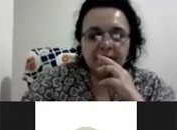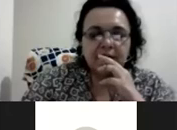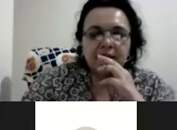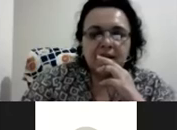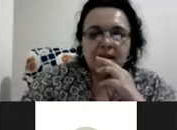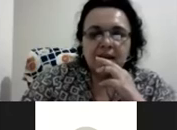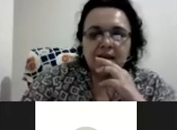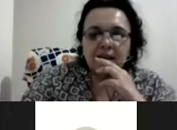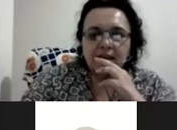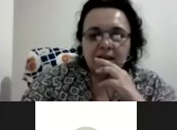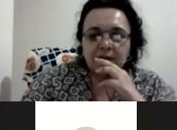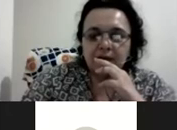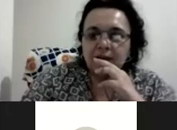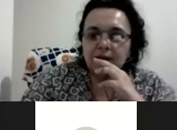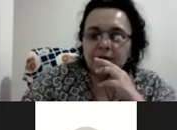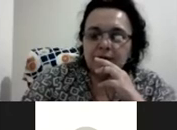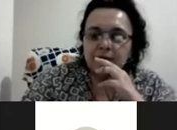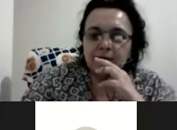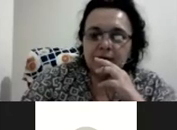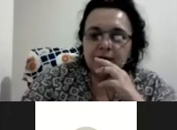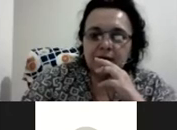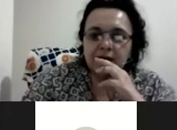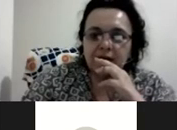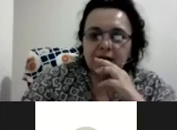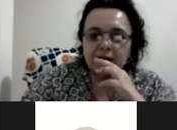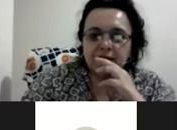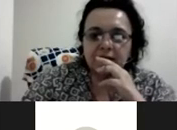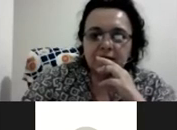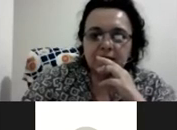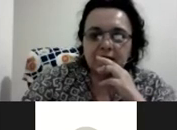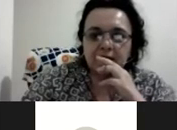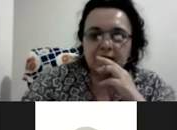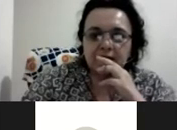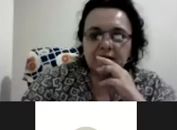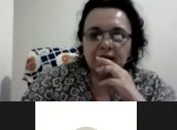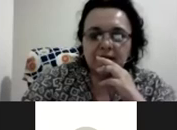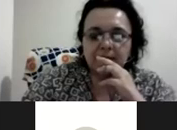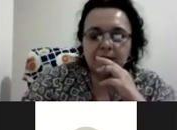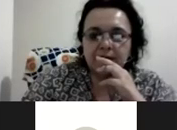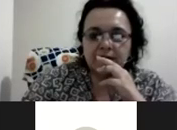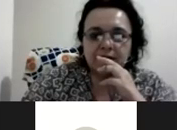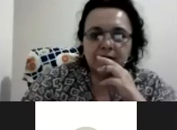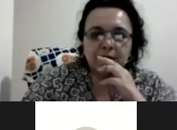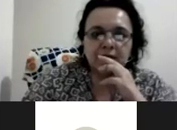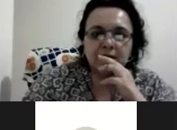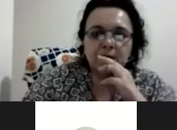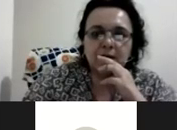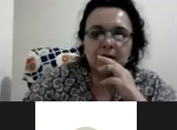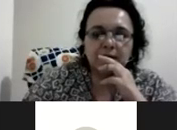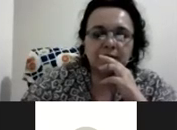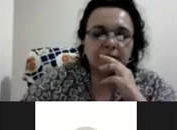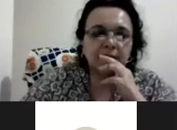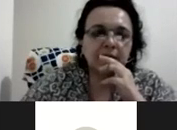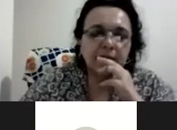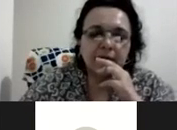5. And if any of you hasn't do it yet, please do it as we